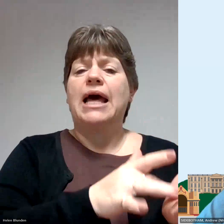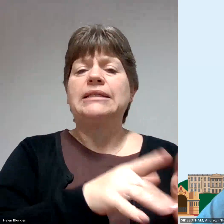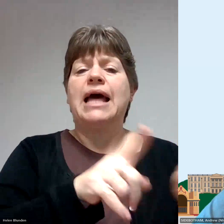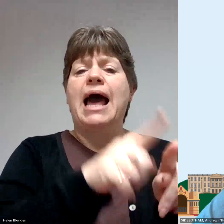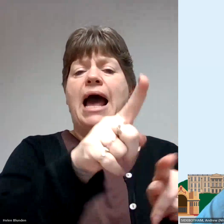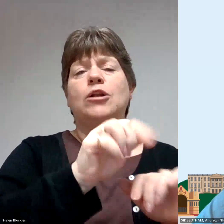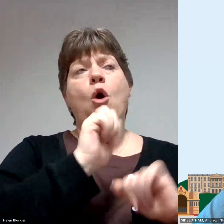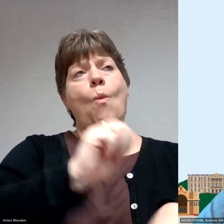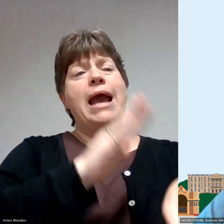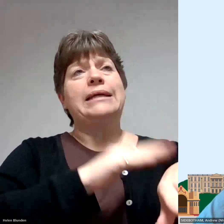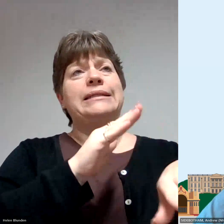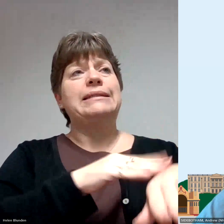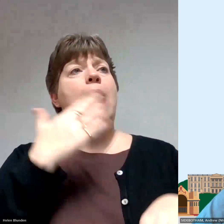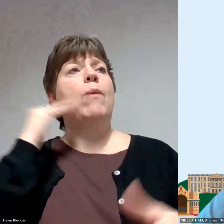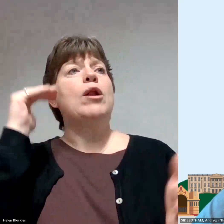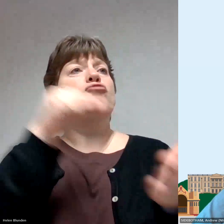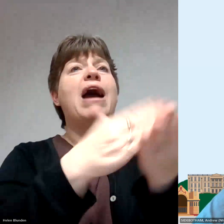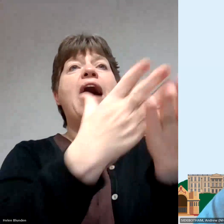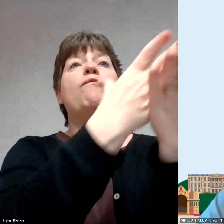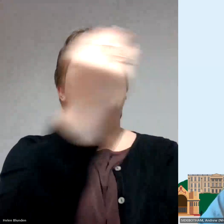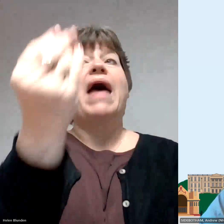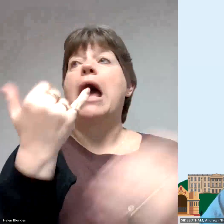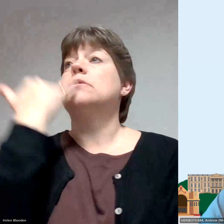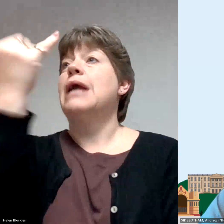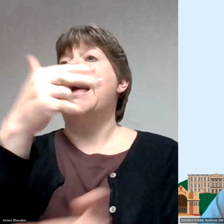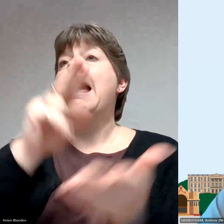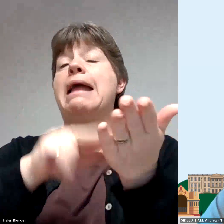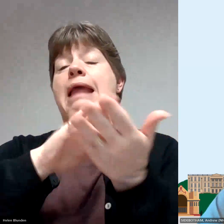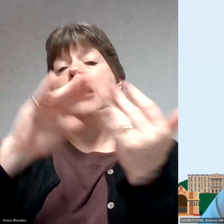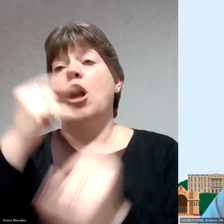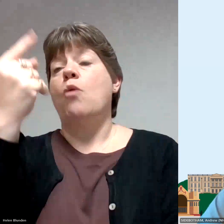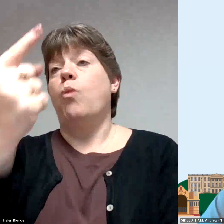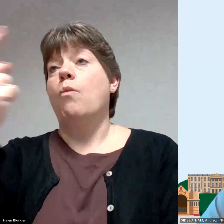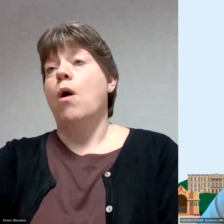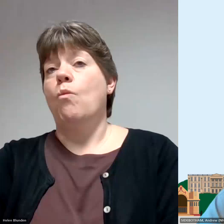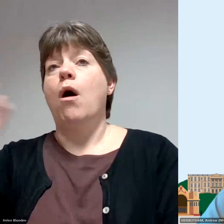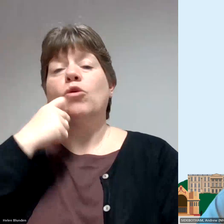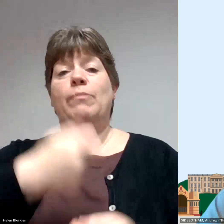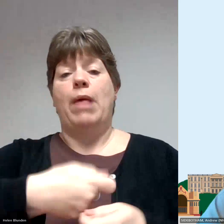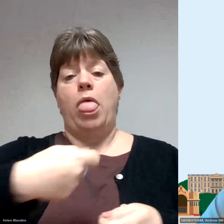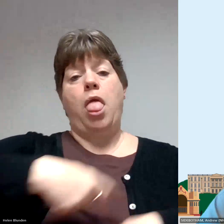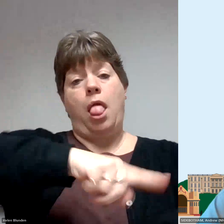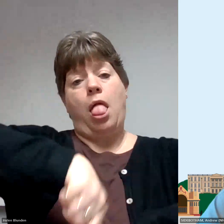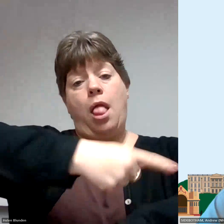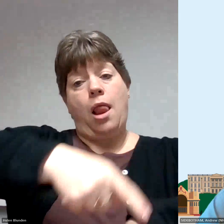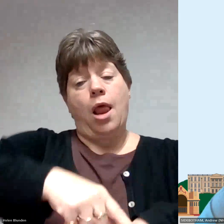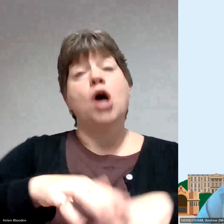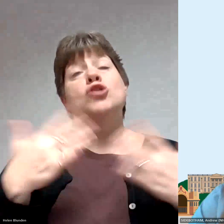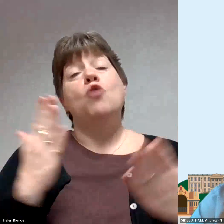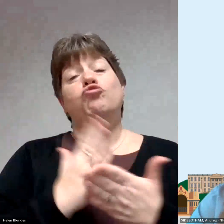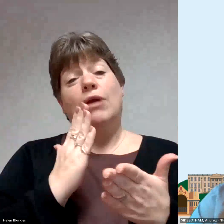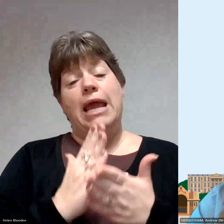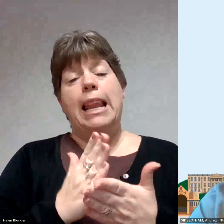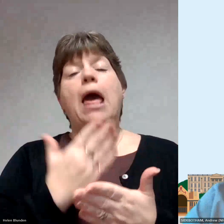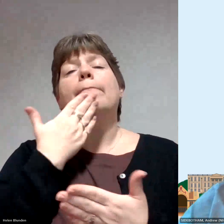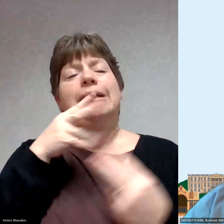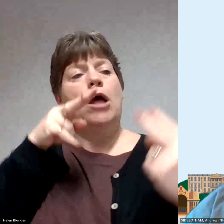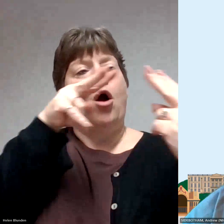had arrived without contacting NHS 111, would have been considerable. So the message there is, do